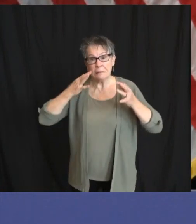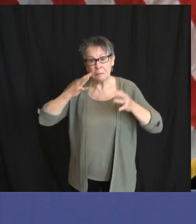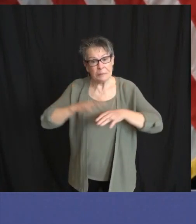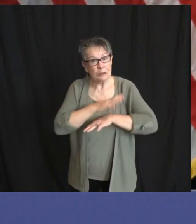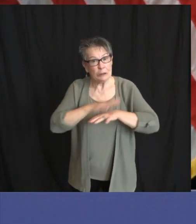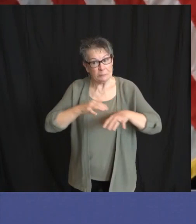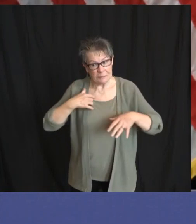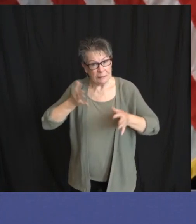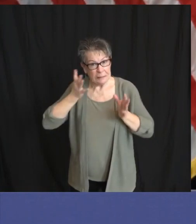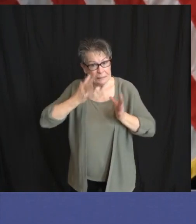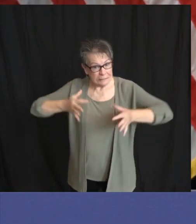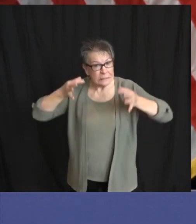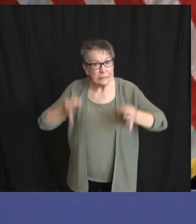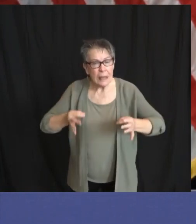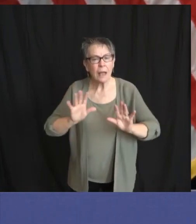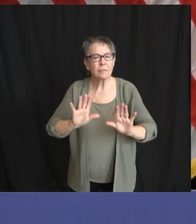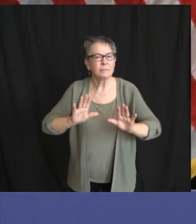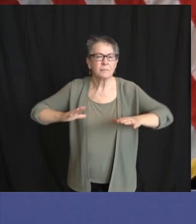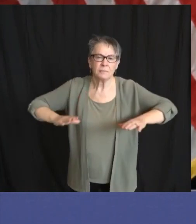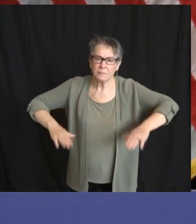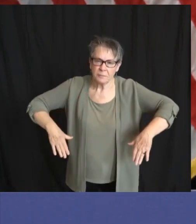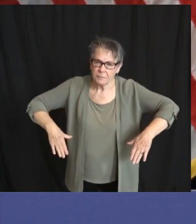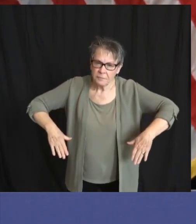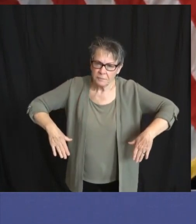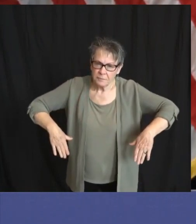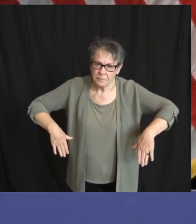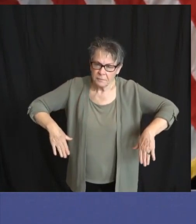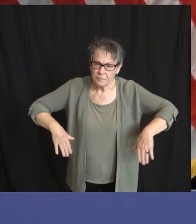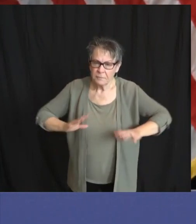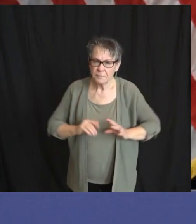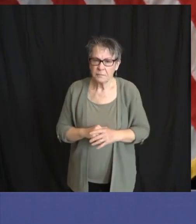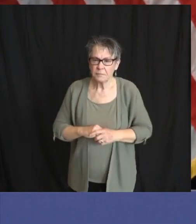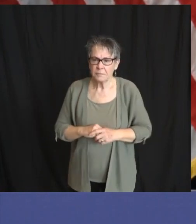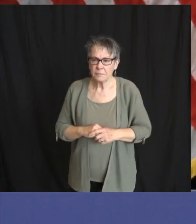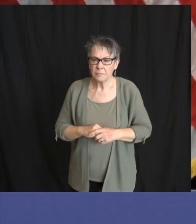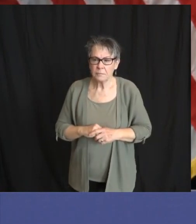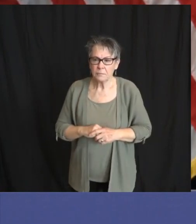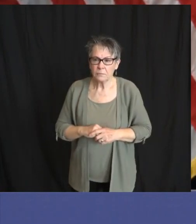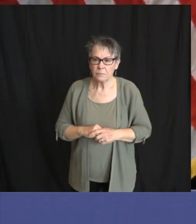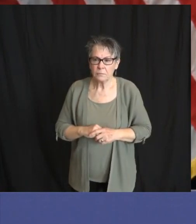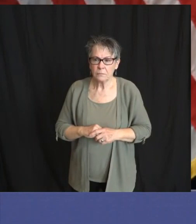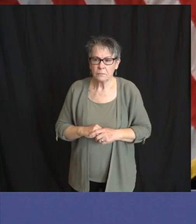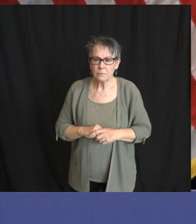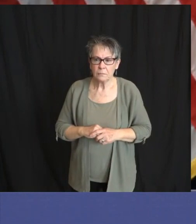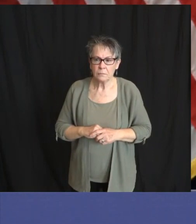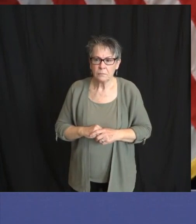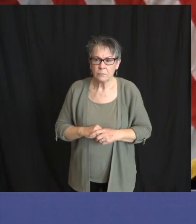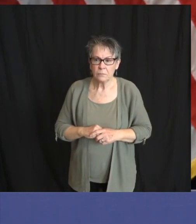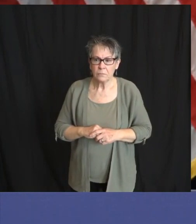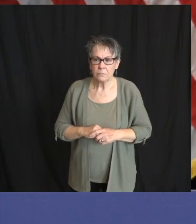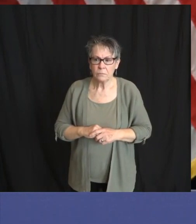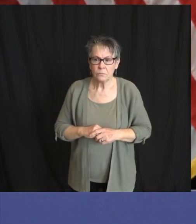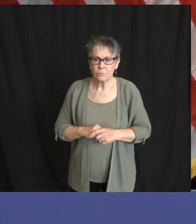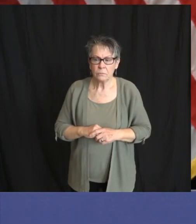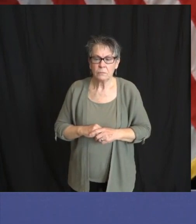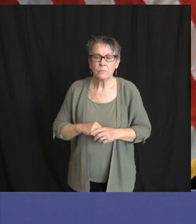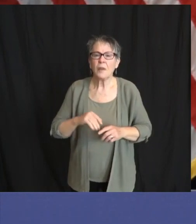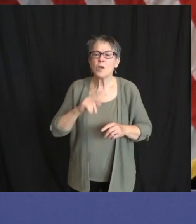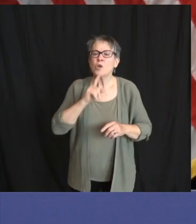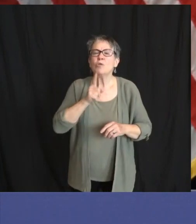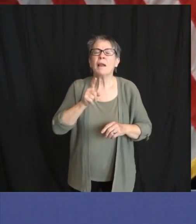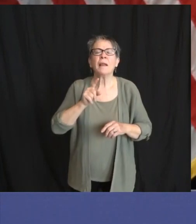etc. And as Matt reminds me, there's only technically one beach that we control, which is Island Beach State Park. The other beaches these are